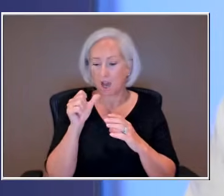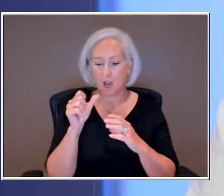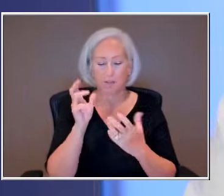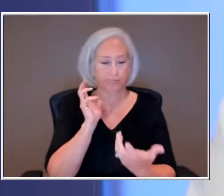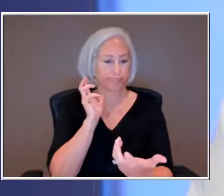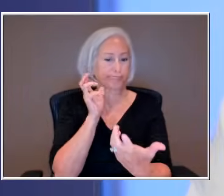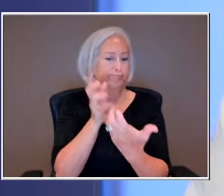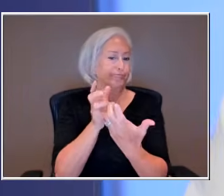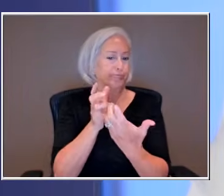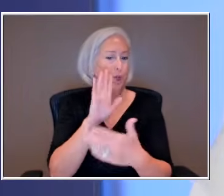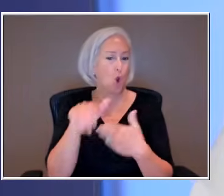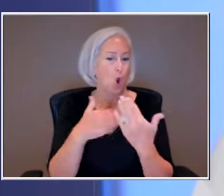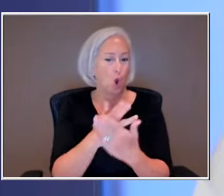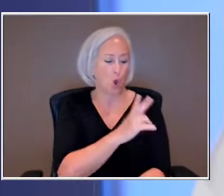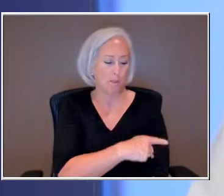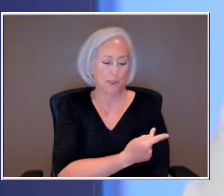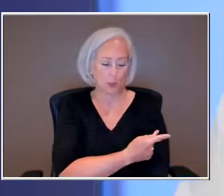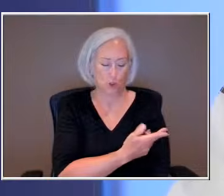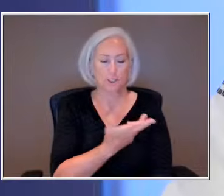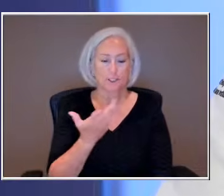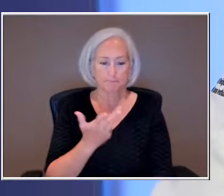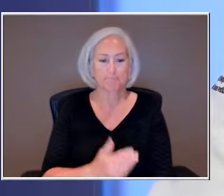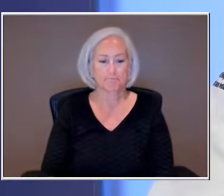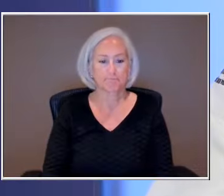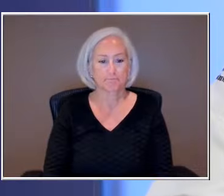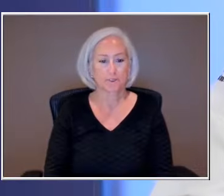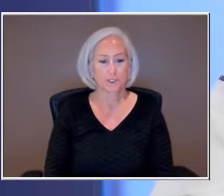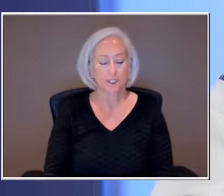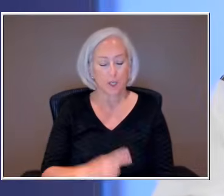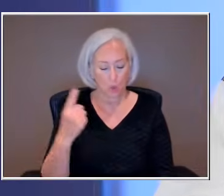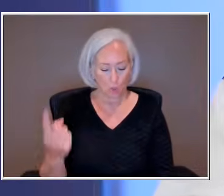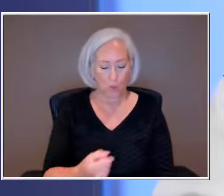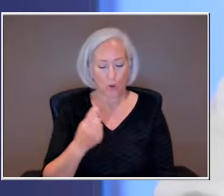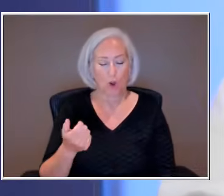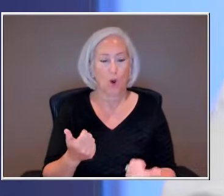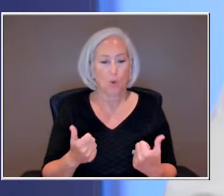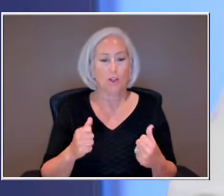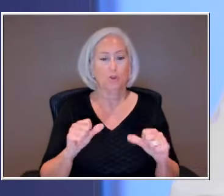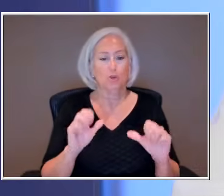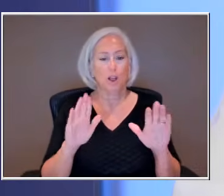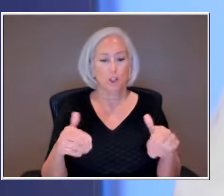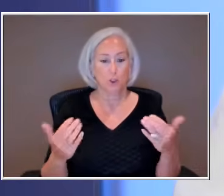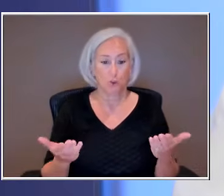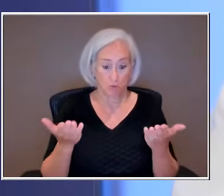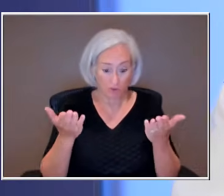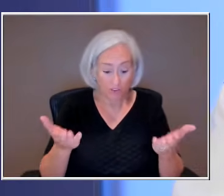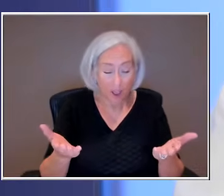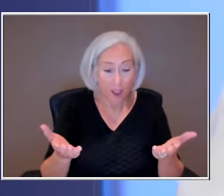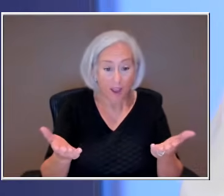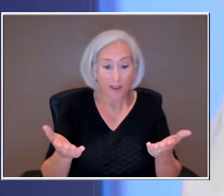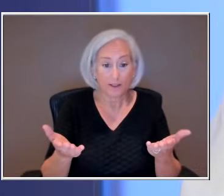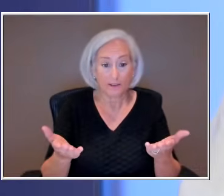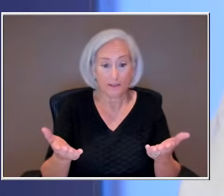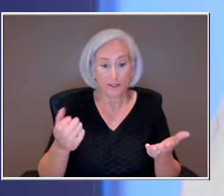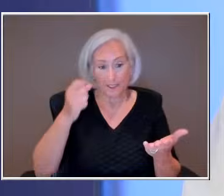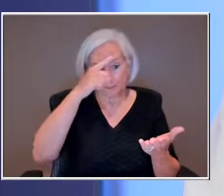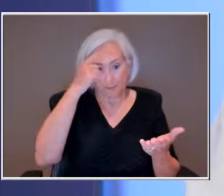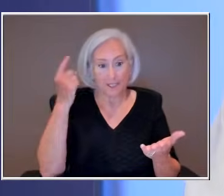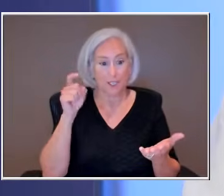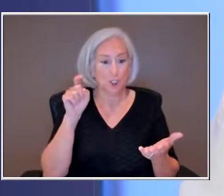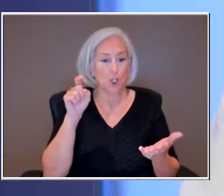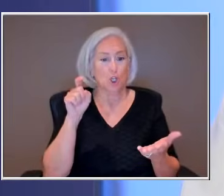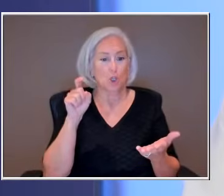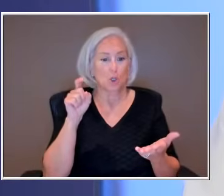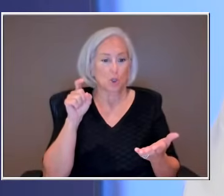the negativities about it, And we always try to provide it because we need things like, patients have a